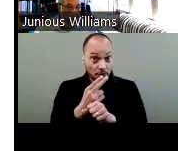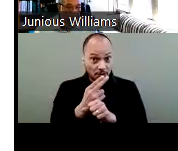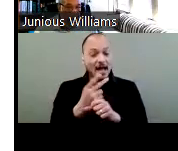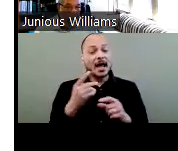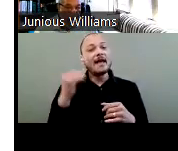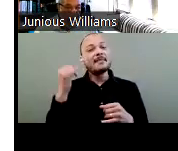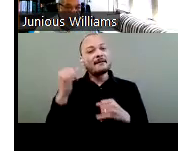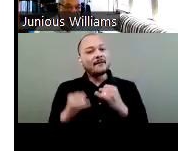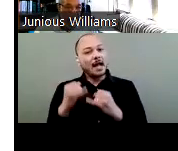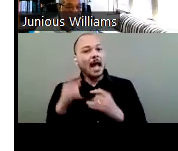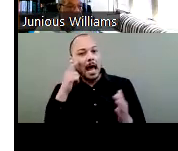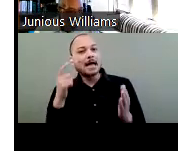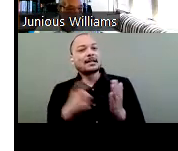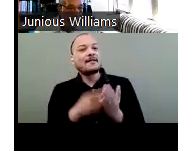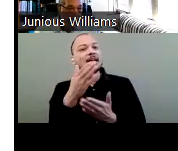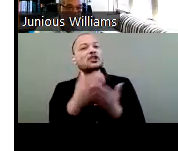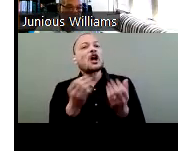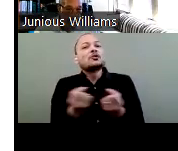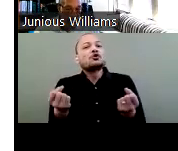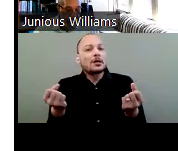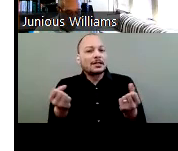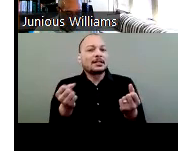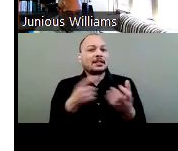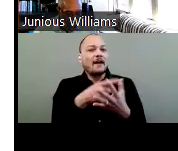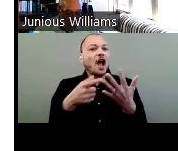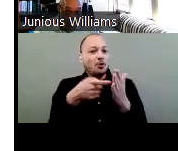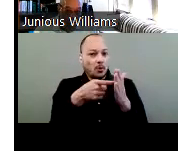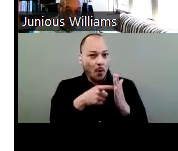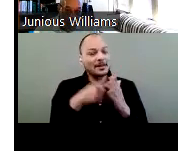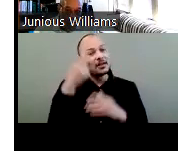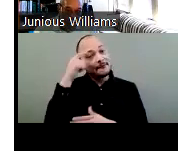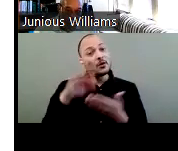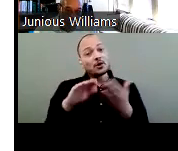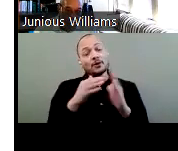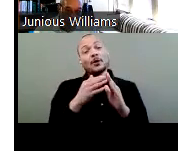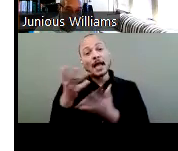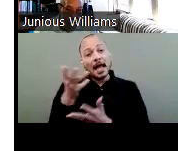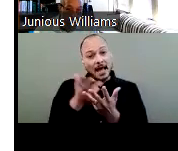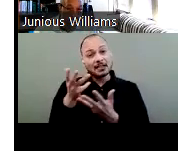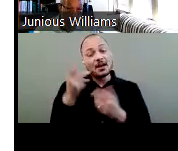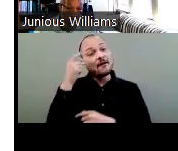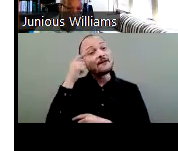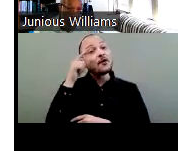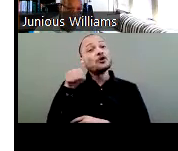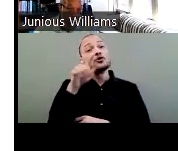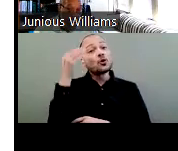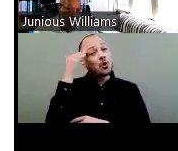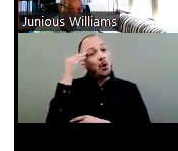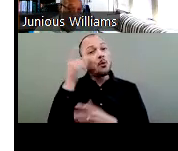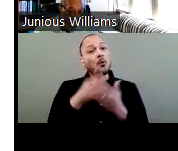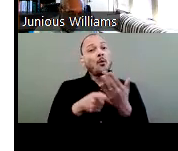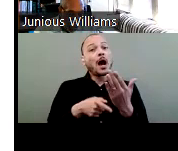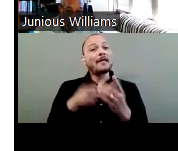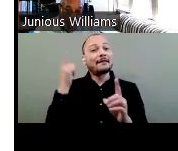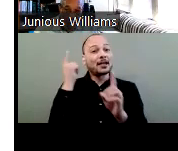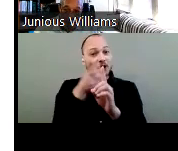finally identify some sources of the requirements for community engagement, so you know what the targets are